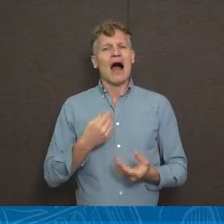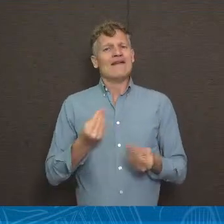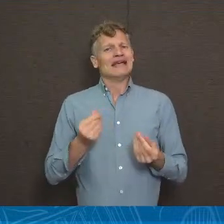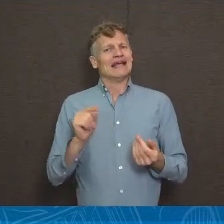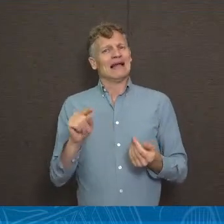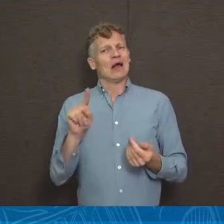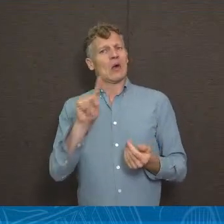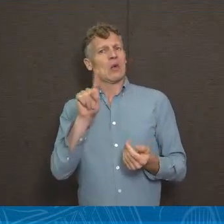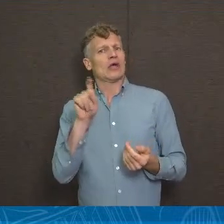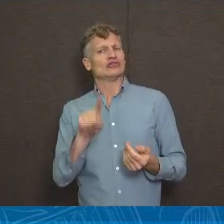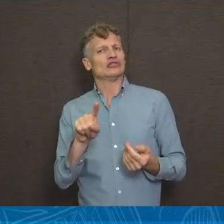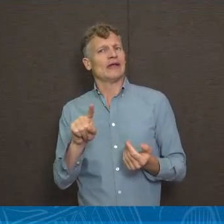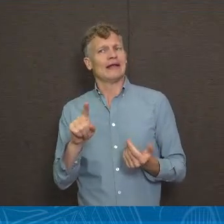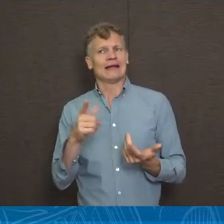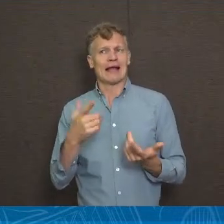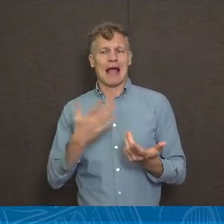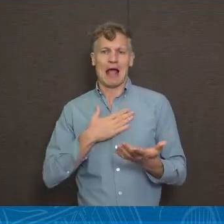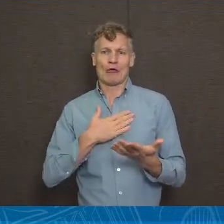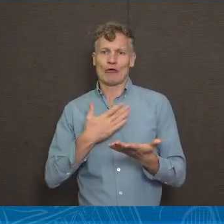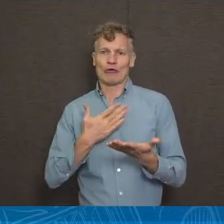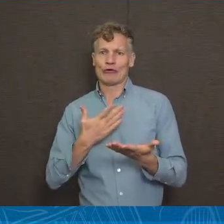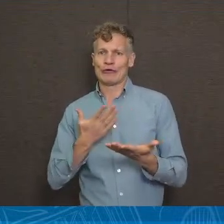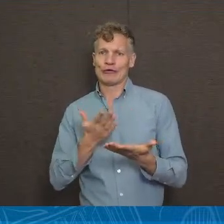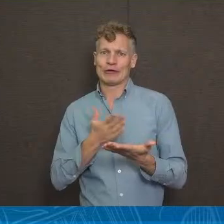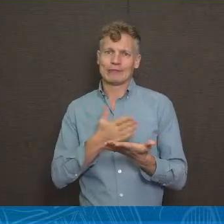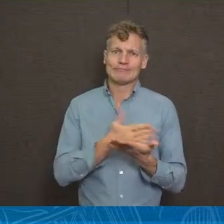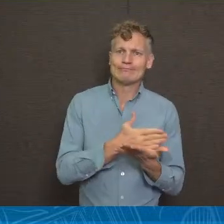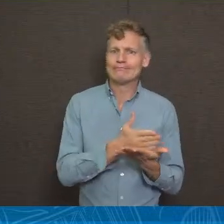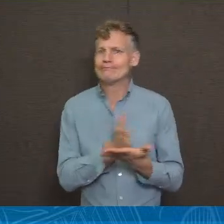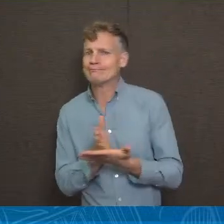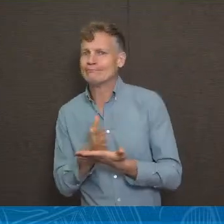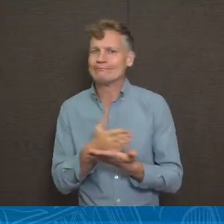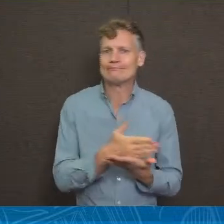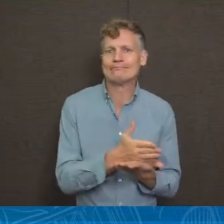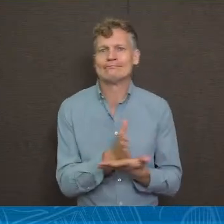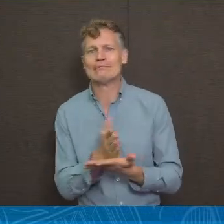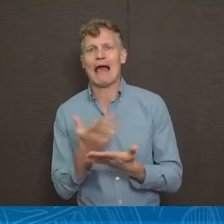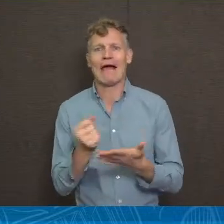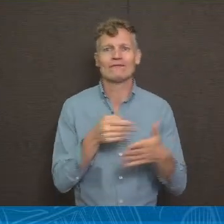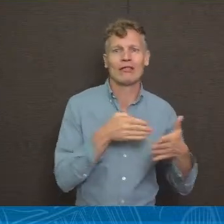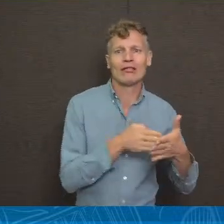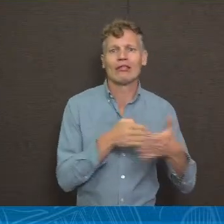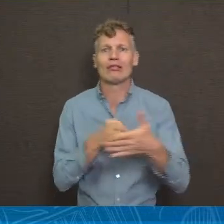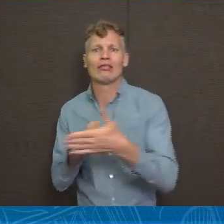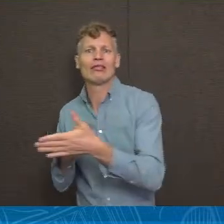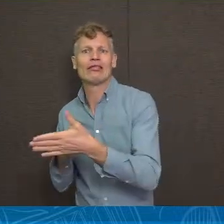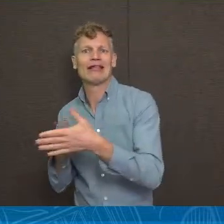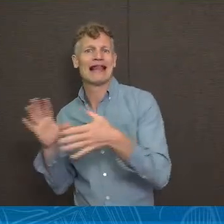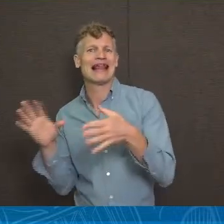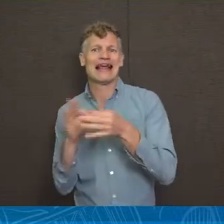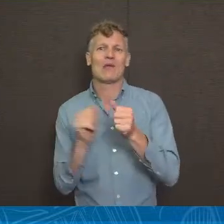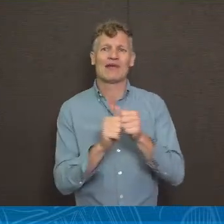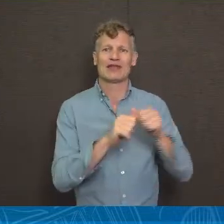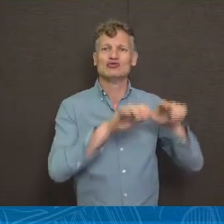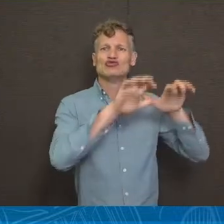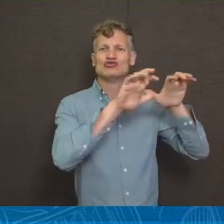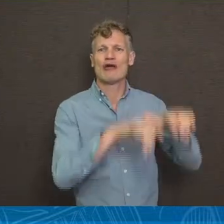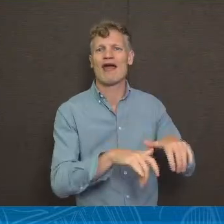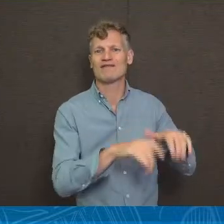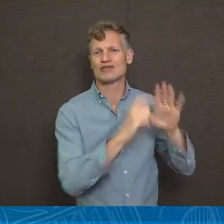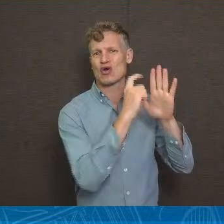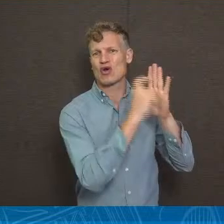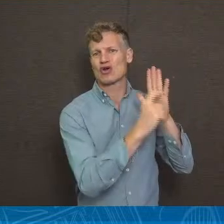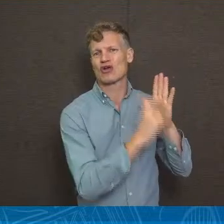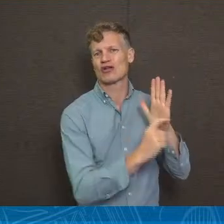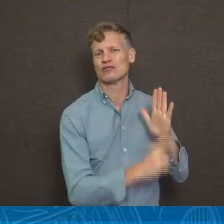in as we have we've been engaging with these draft articles. And I will say that I think that it is